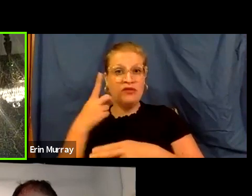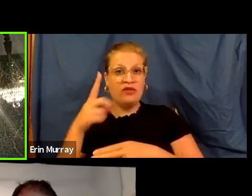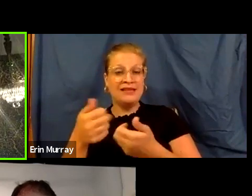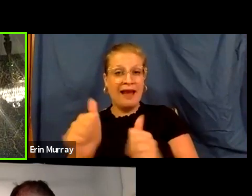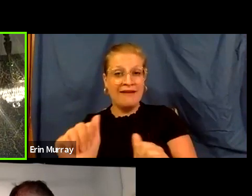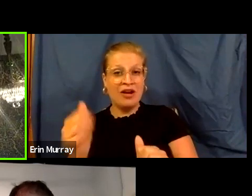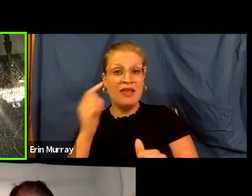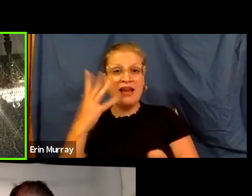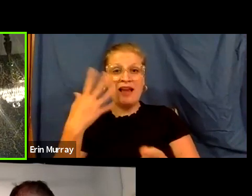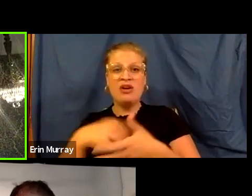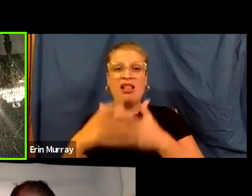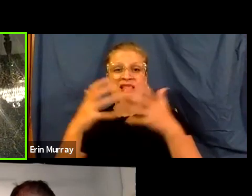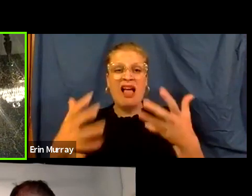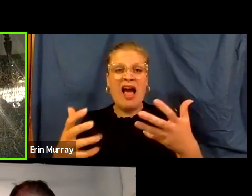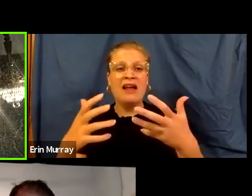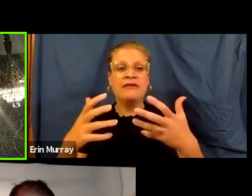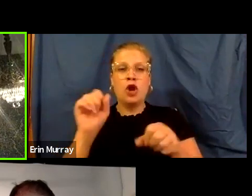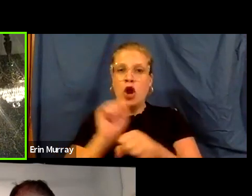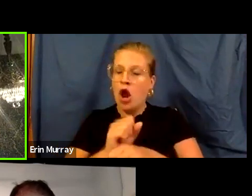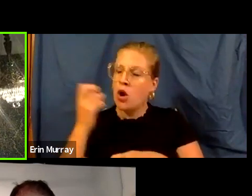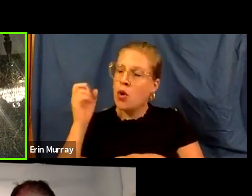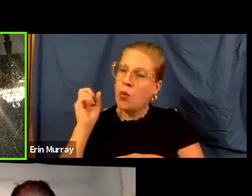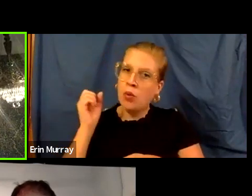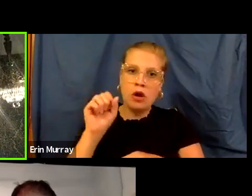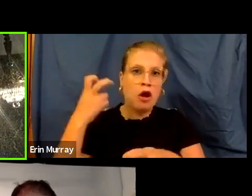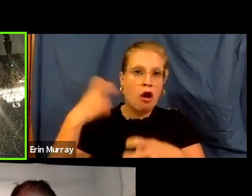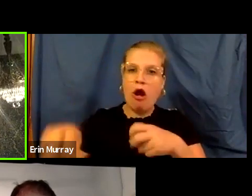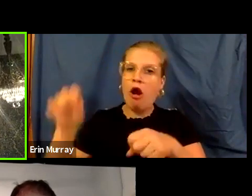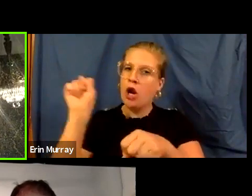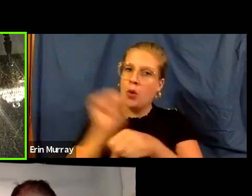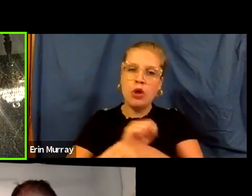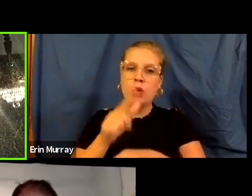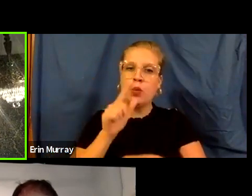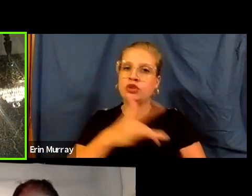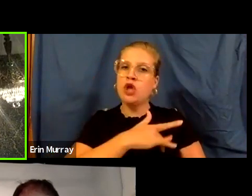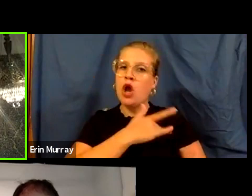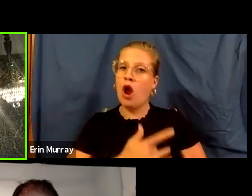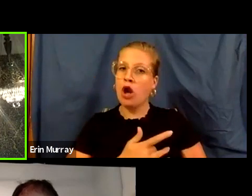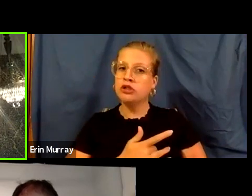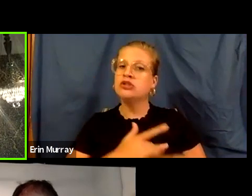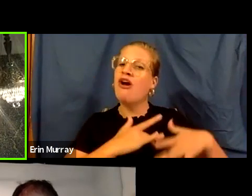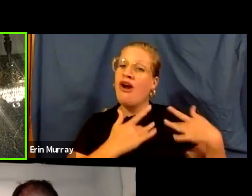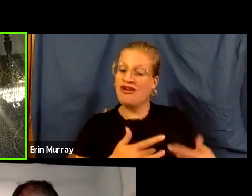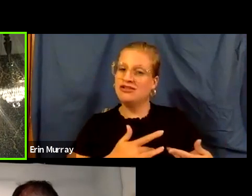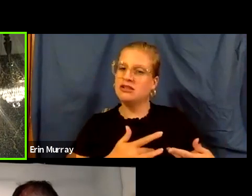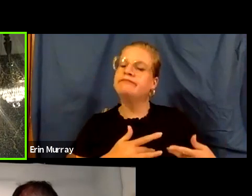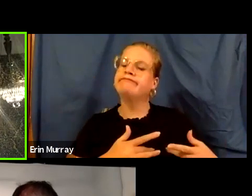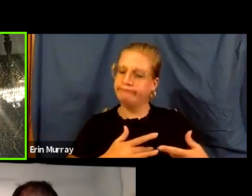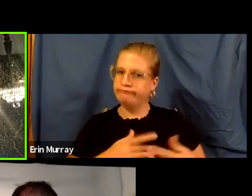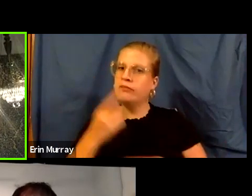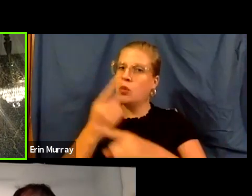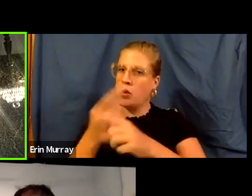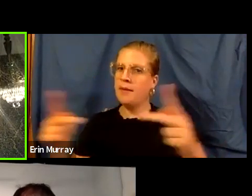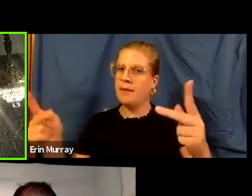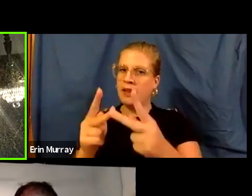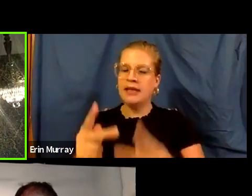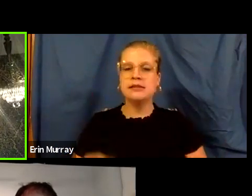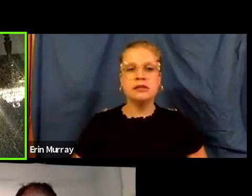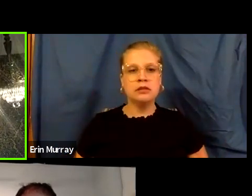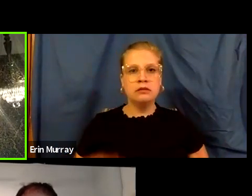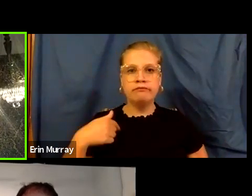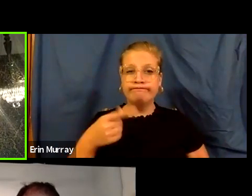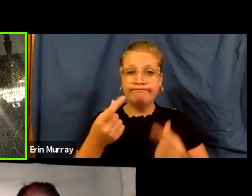it involved a lot of hard work from a lot of people whose hearts were in the right place, and we dotted our I's and crossed our T's, and we're able to get